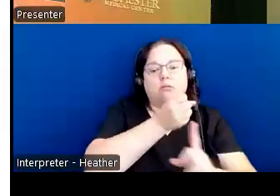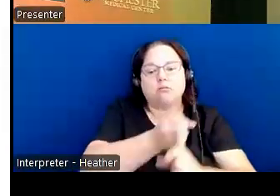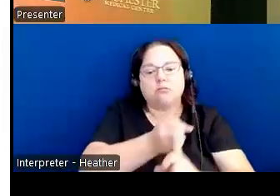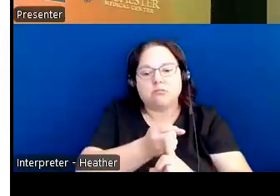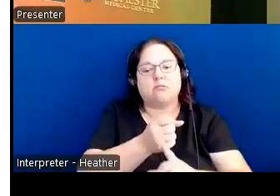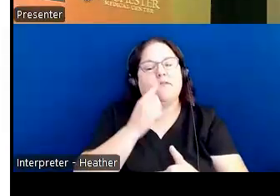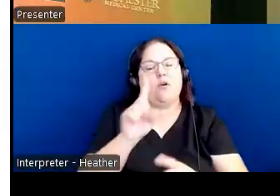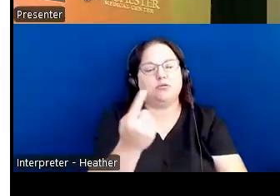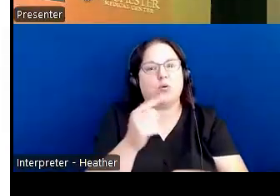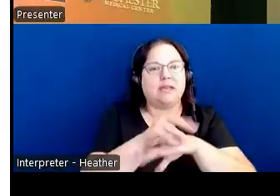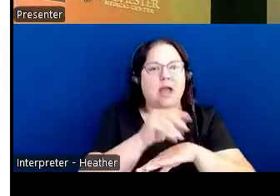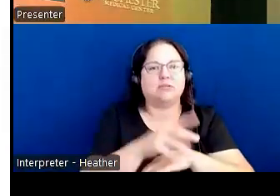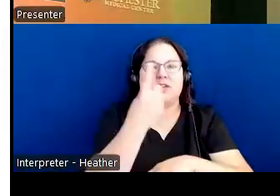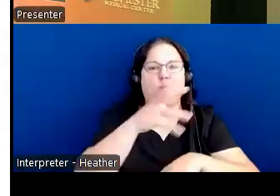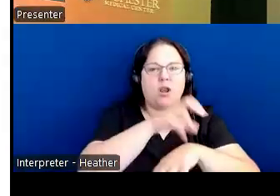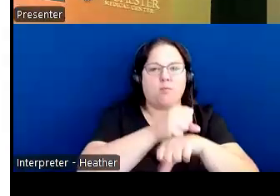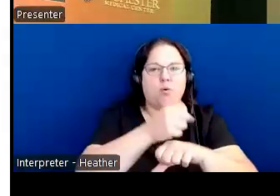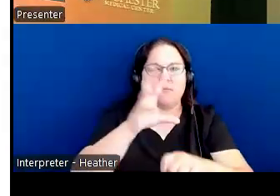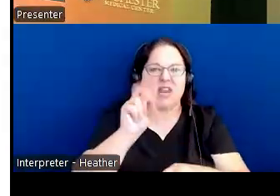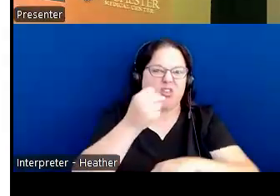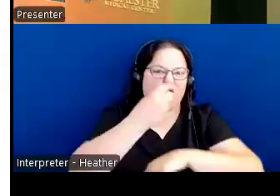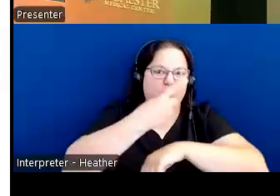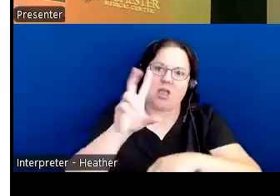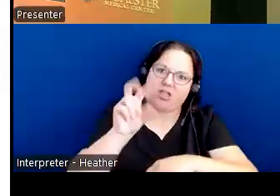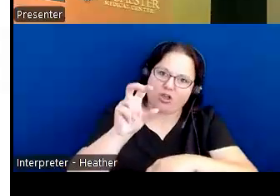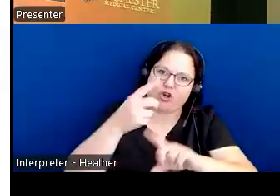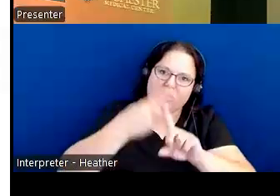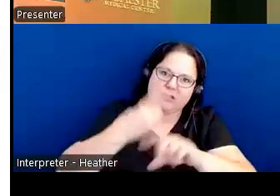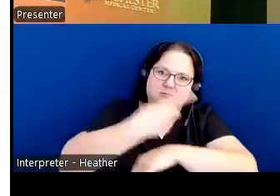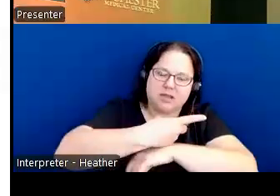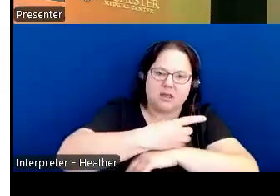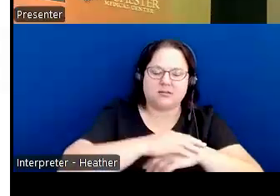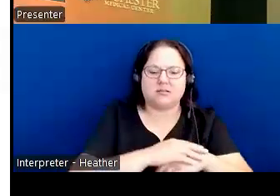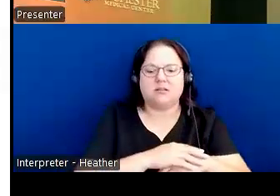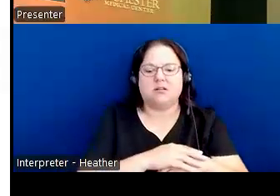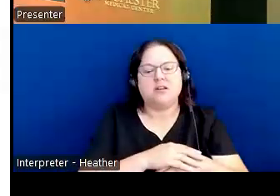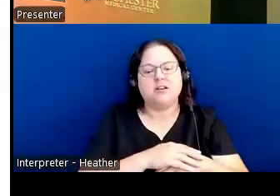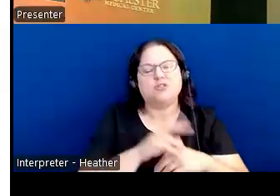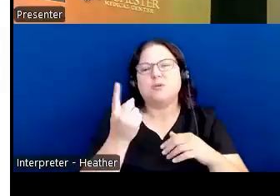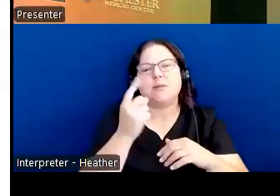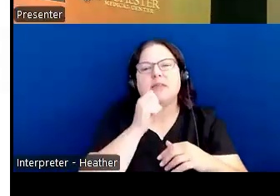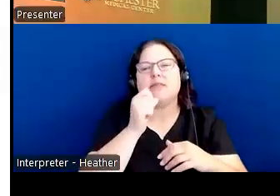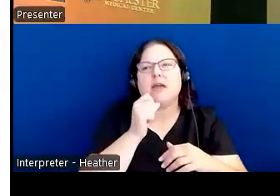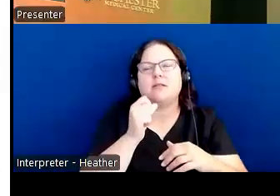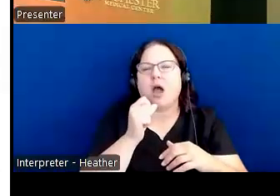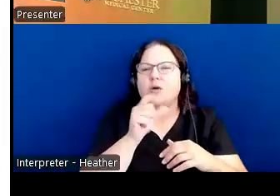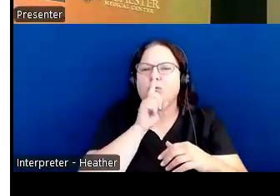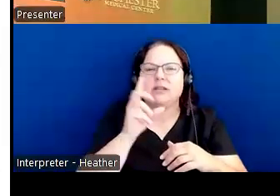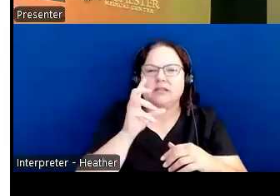days, which is not something that people have really estimated in this population before.